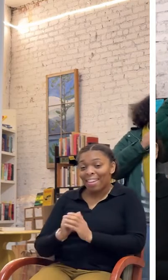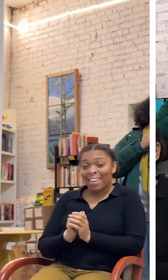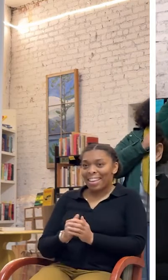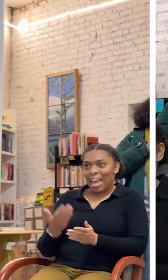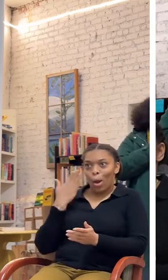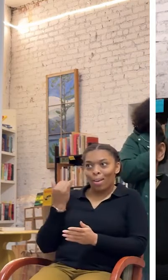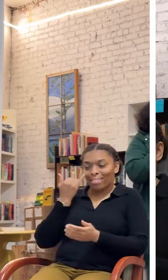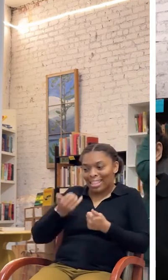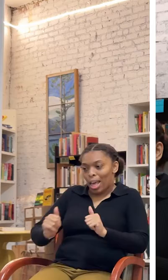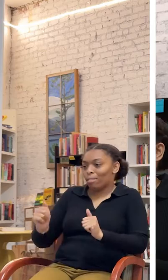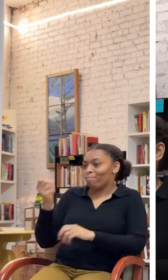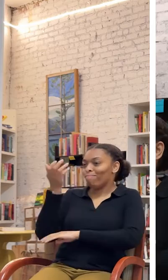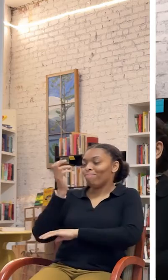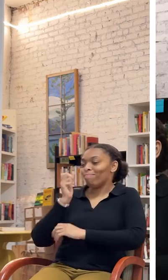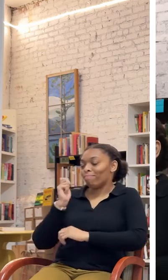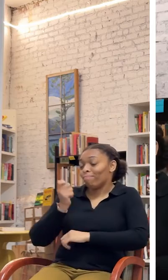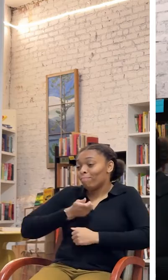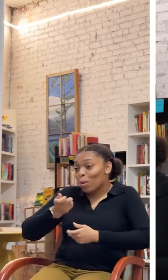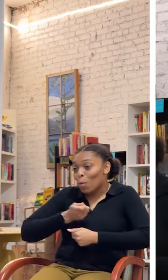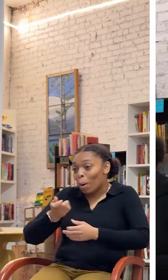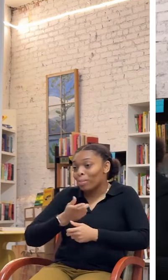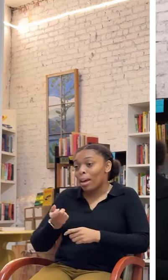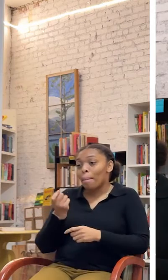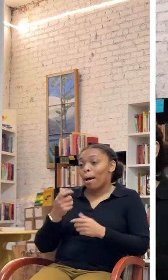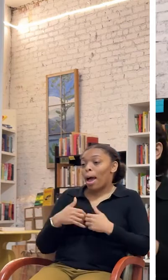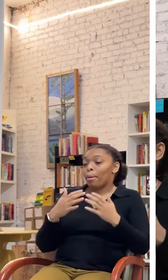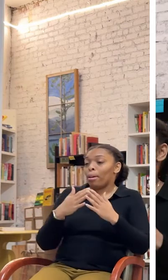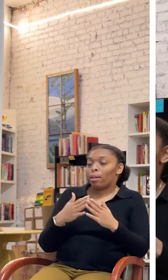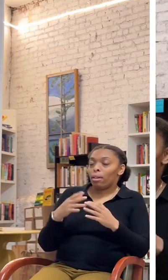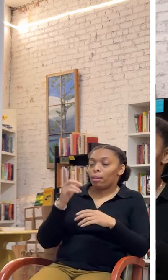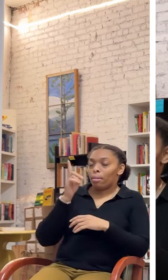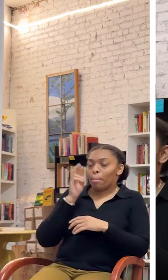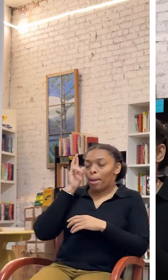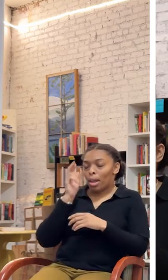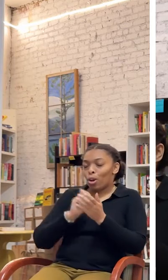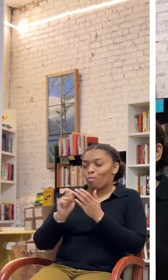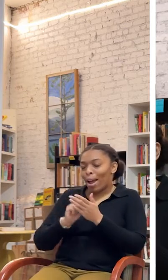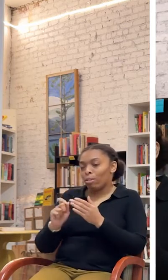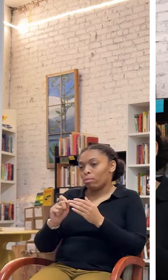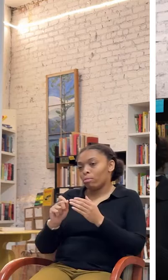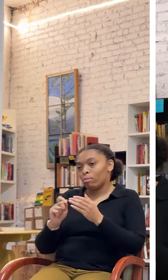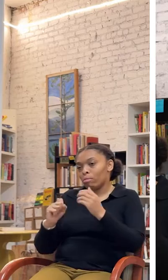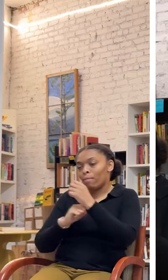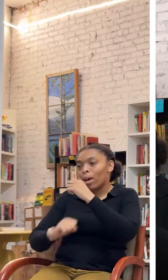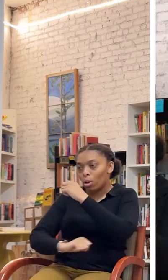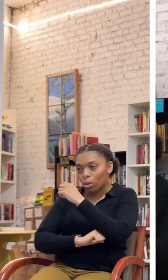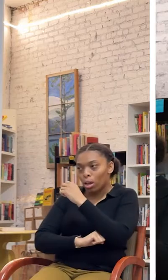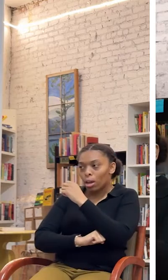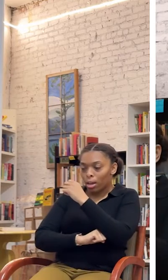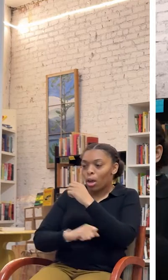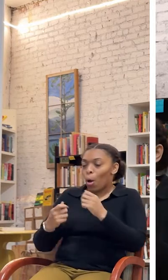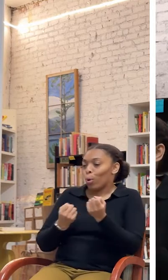still performs. So I'm currently the founder of Dominican Writers Association, and we support